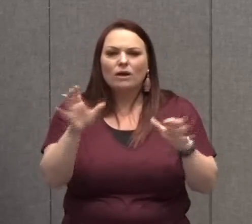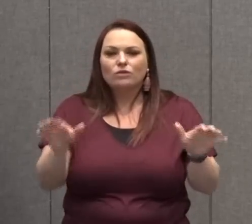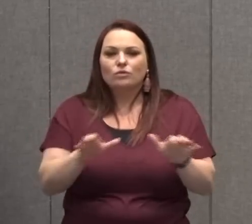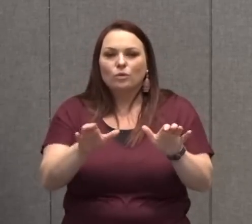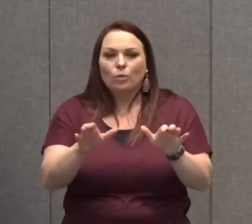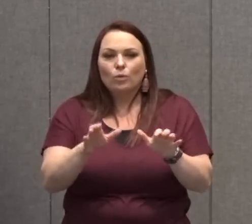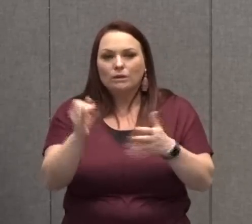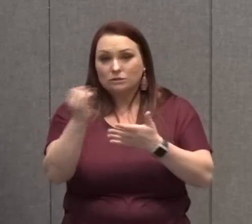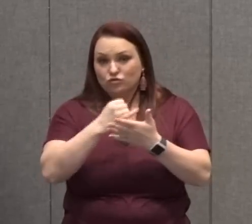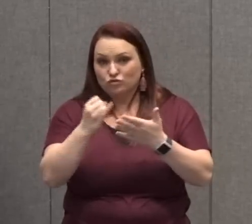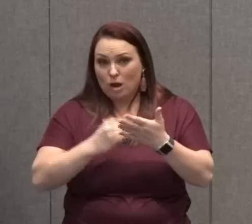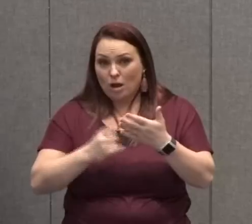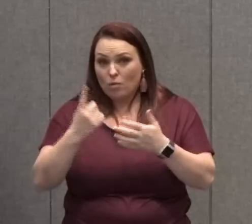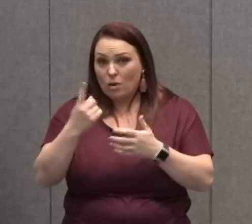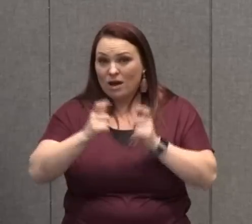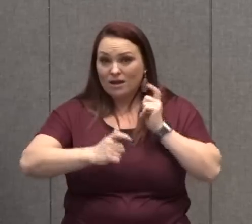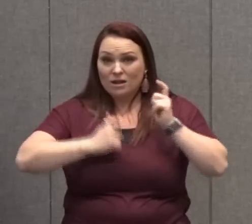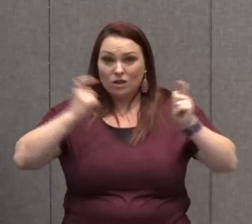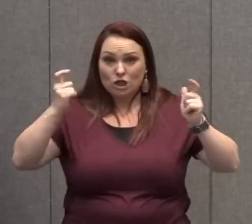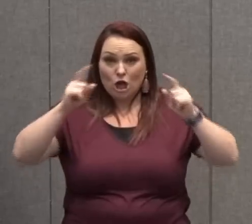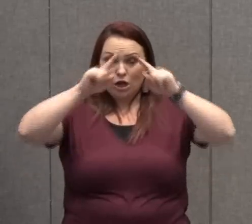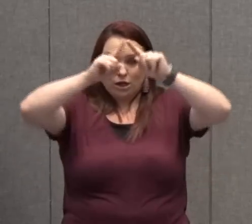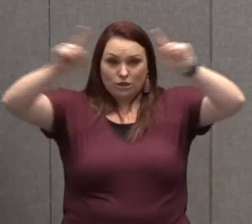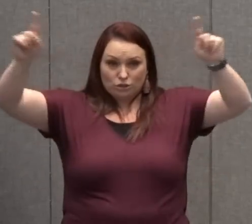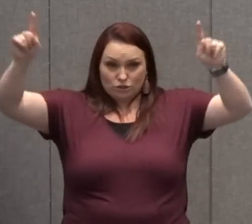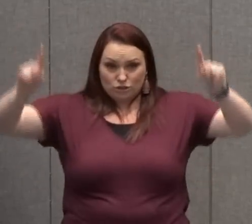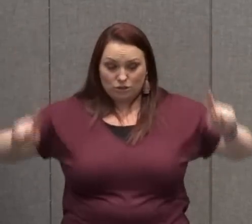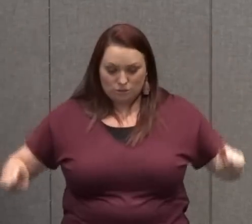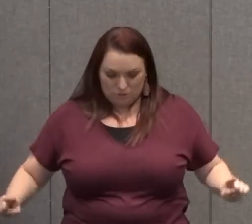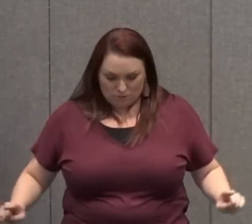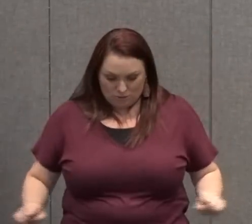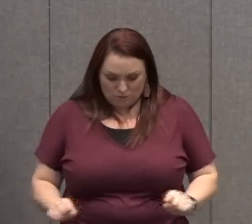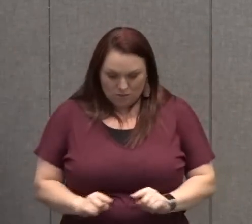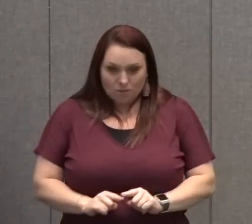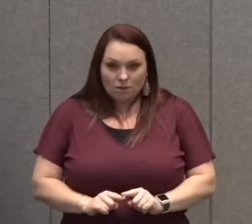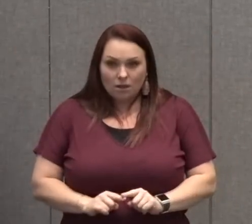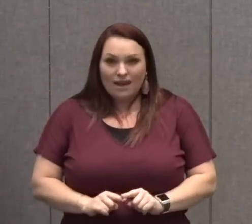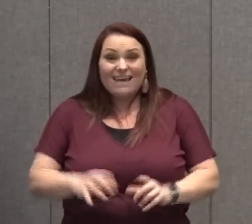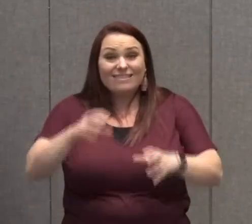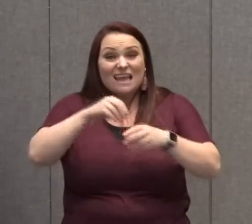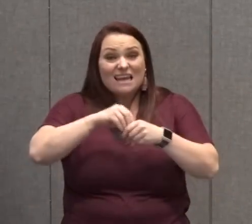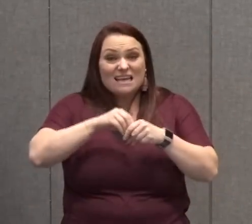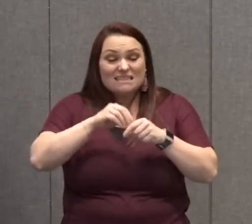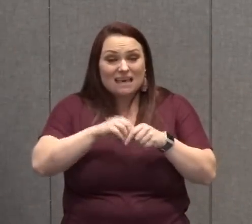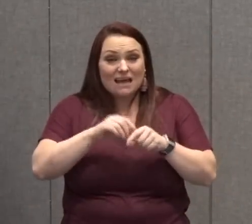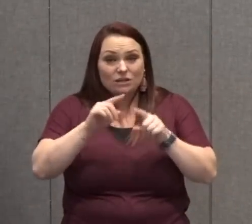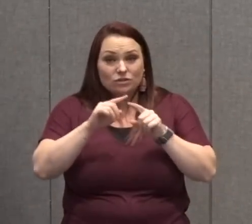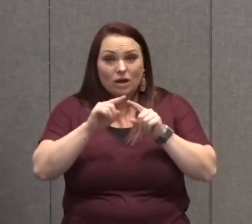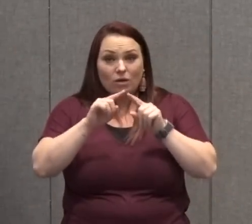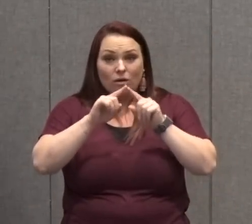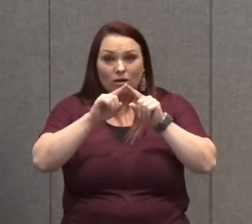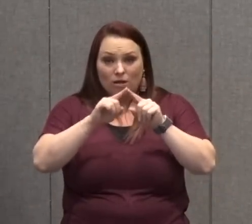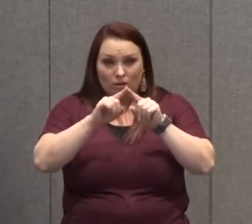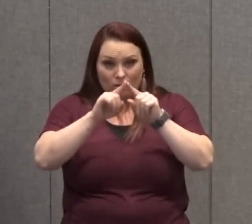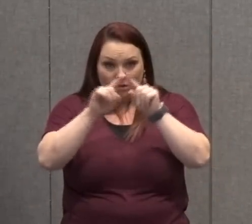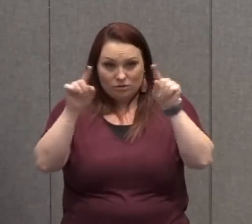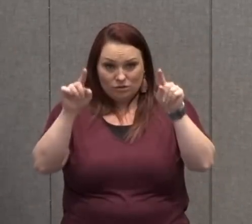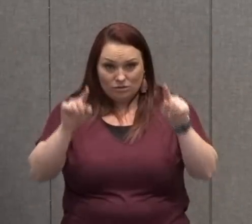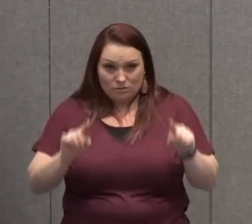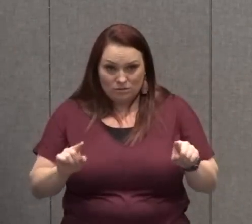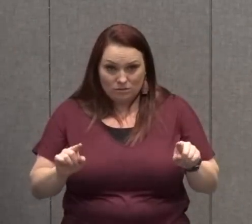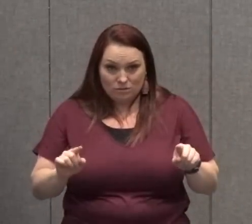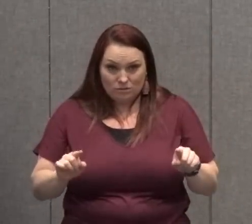do is you would want to draw one large square and then inside that large square you will draw another